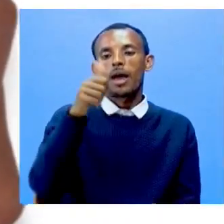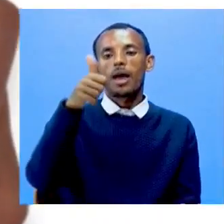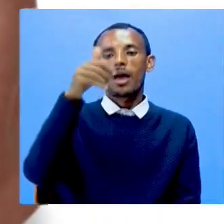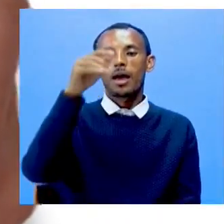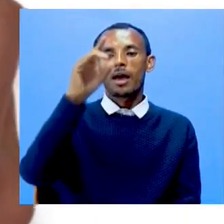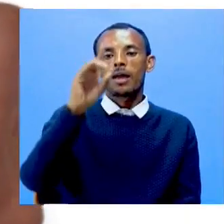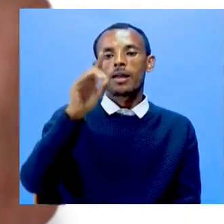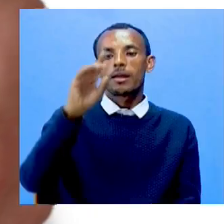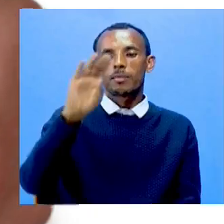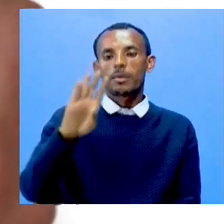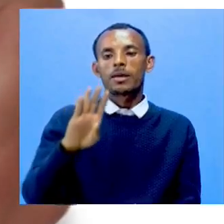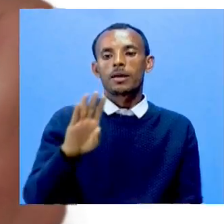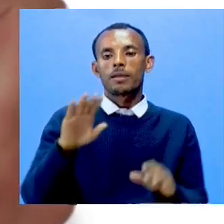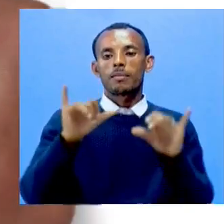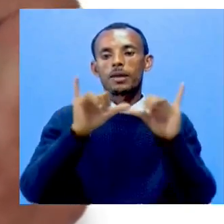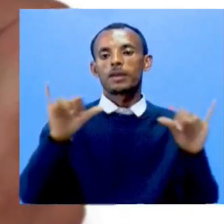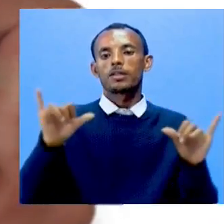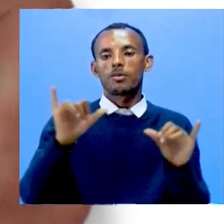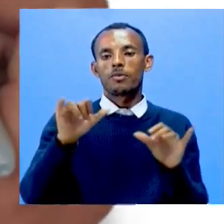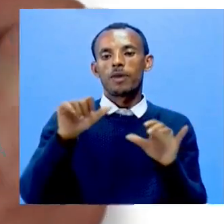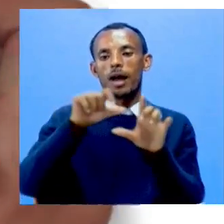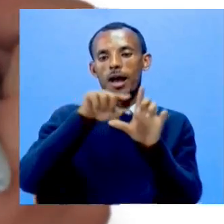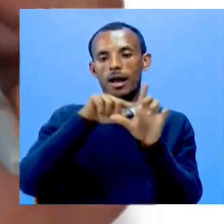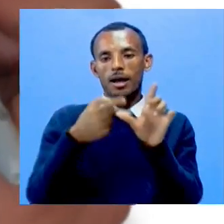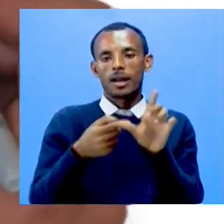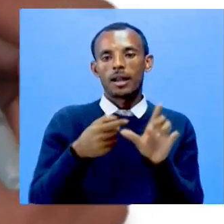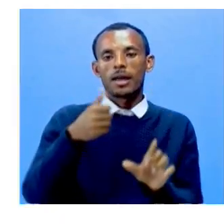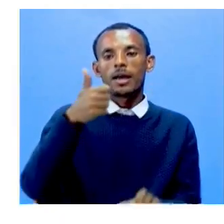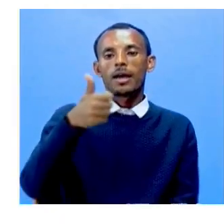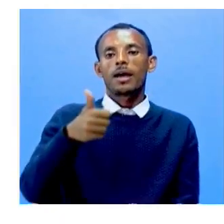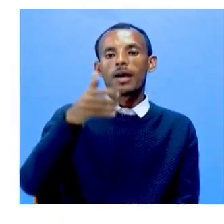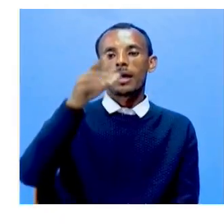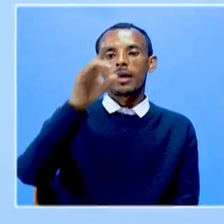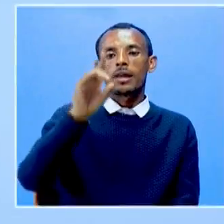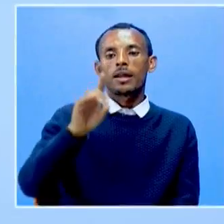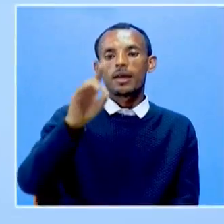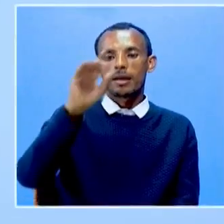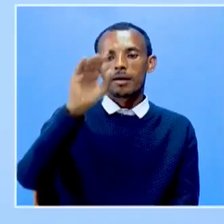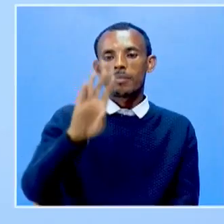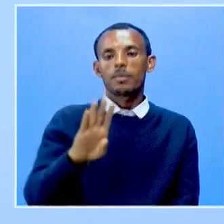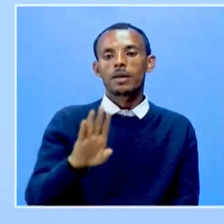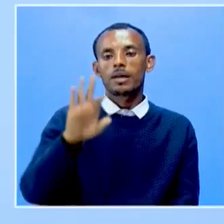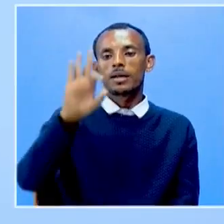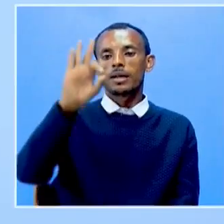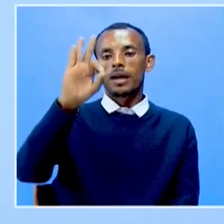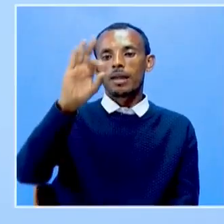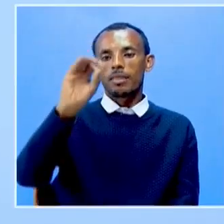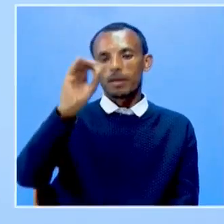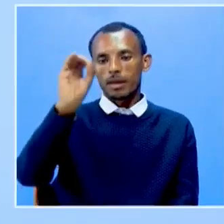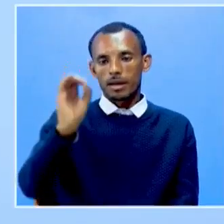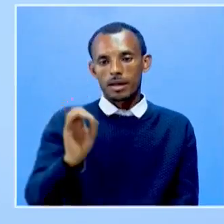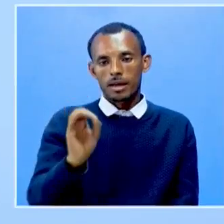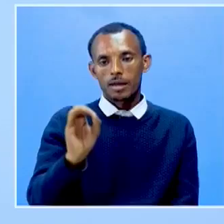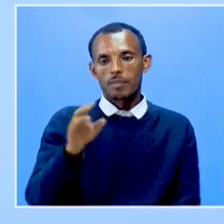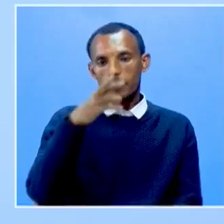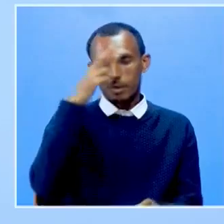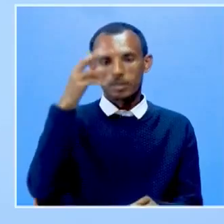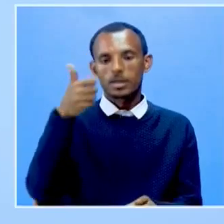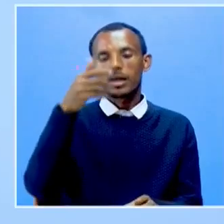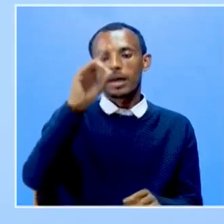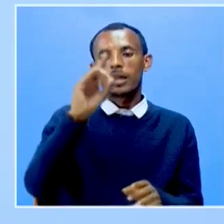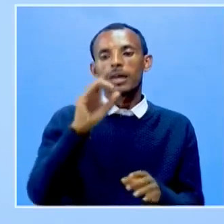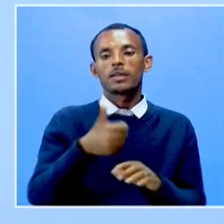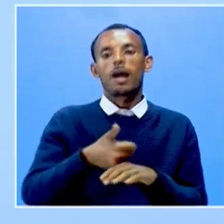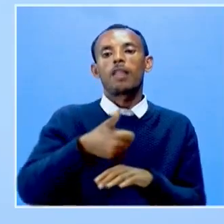measure of angle ADB with 90 degree because AD is